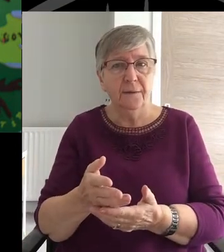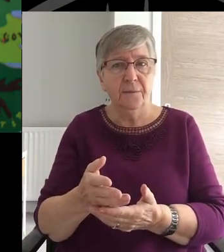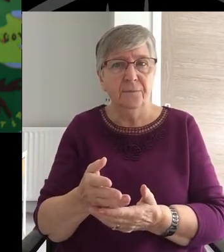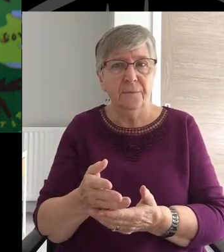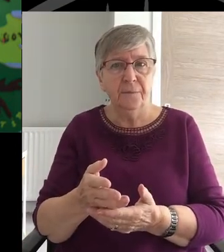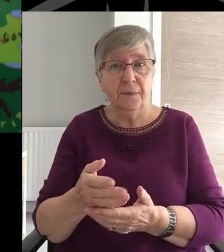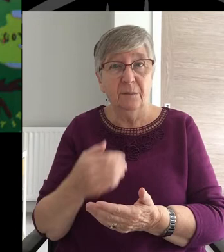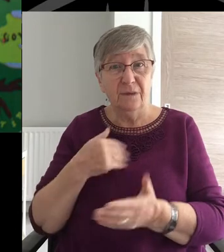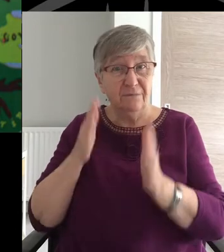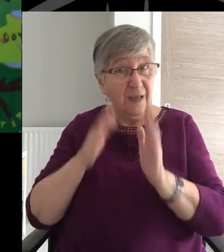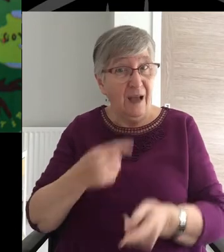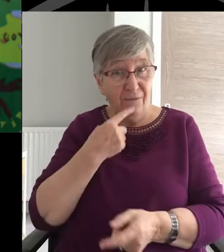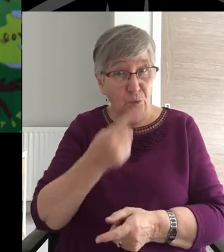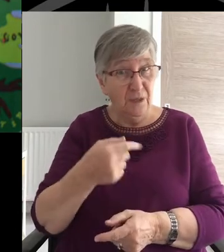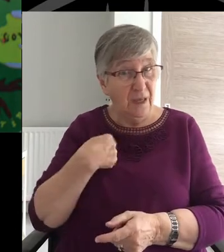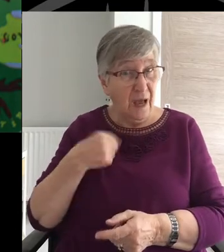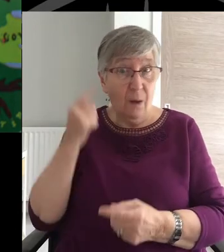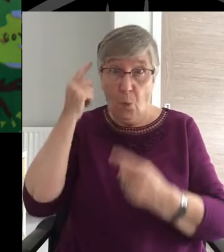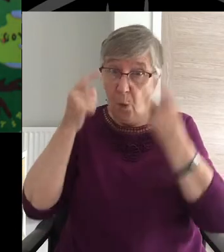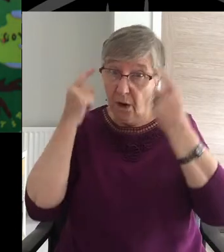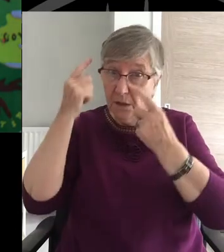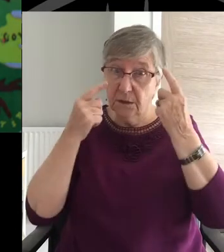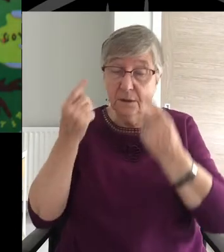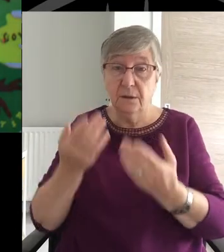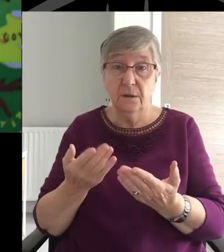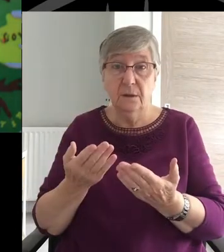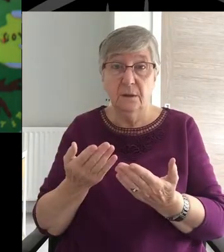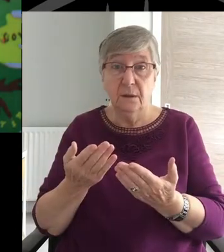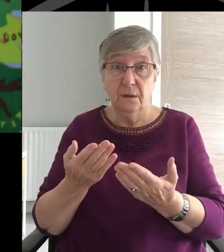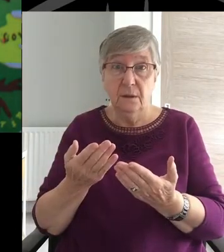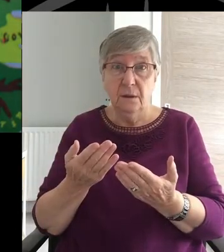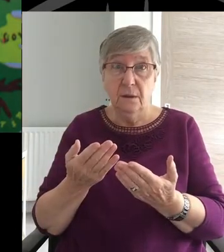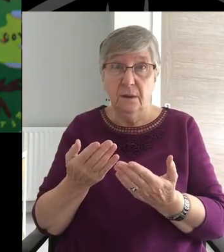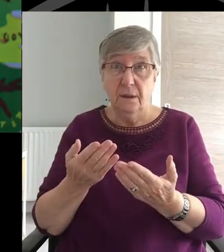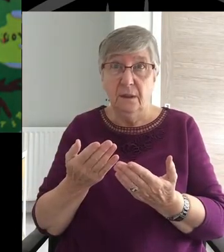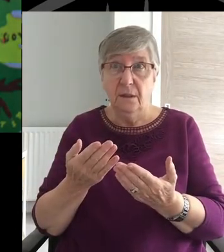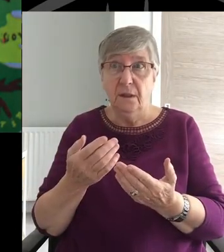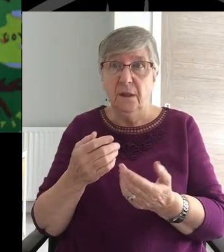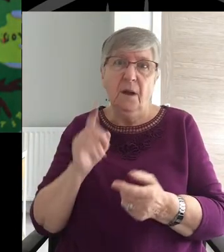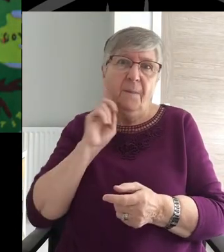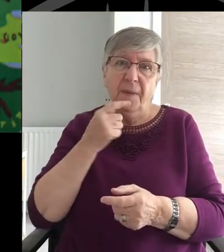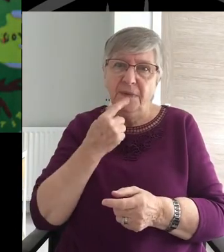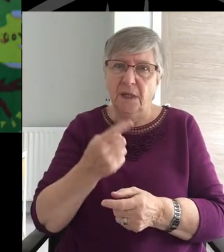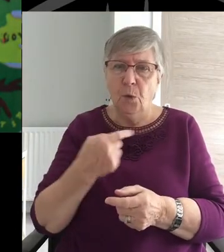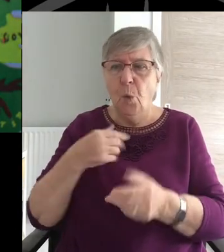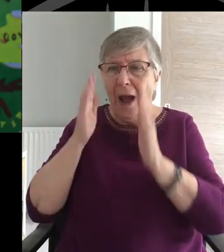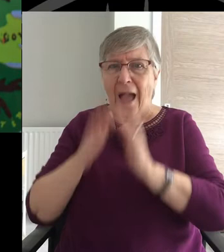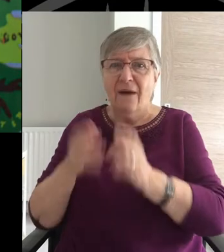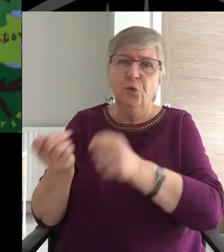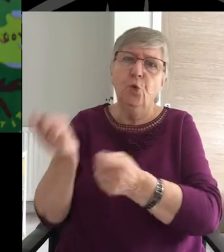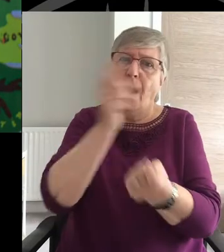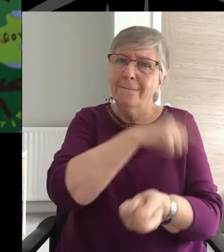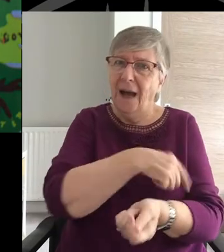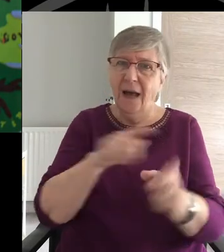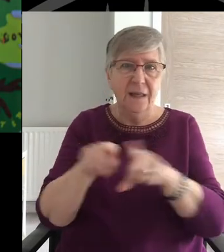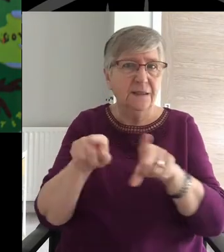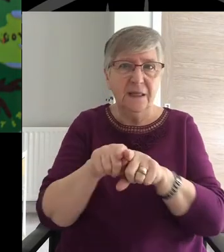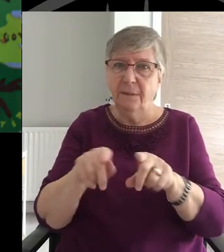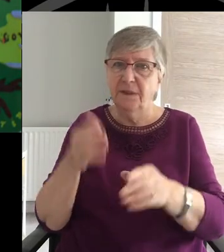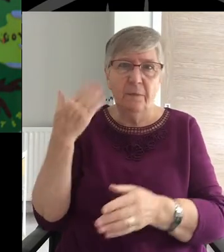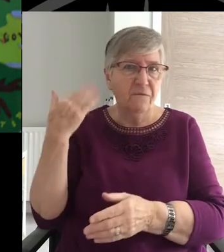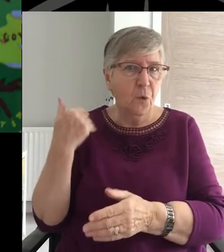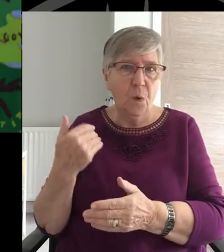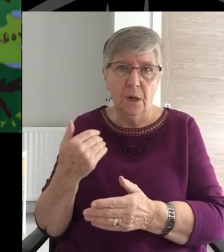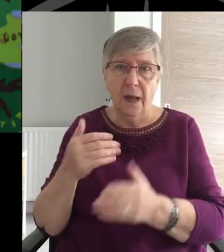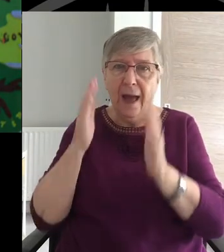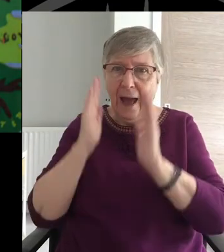But I have to say, I'm worried. I'm worried that we must get back as soon as we can to doing what we were before. We must put